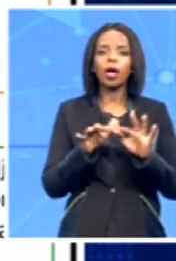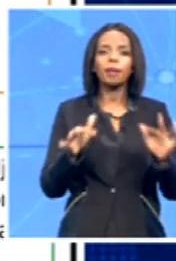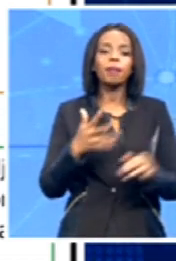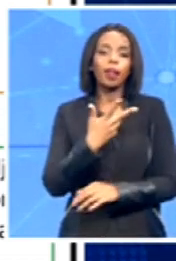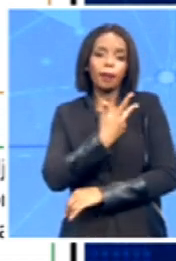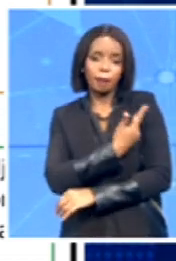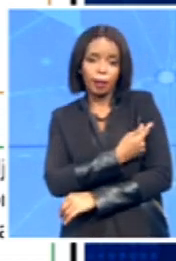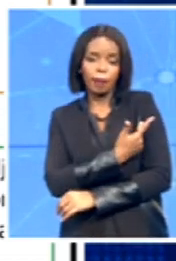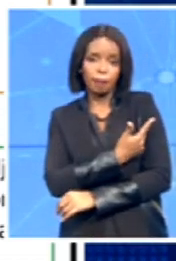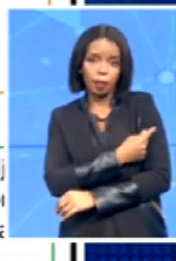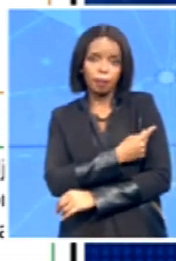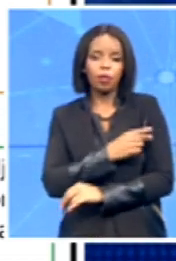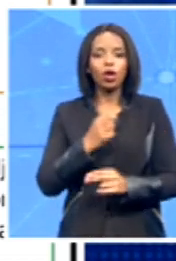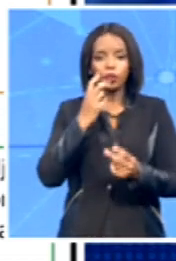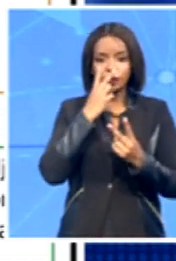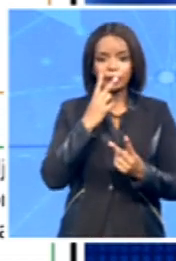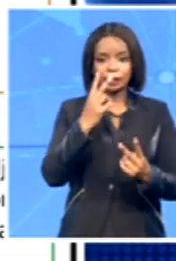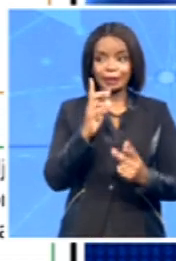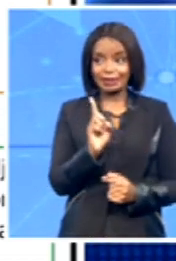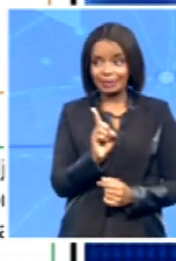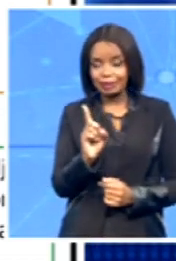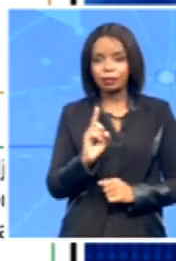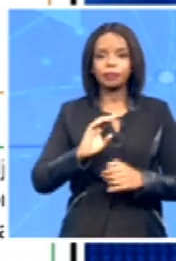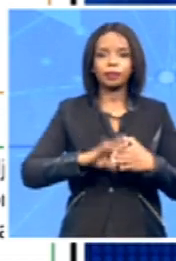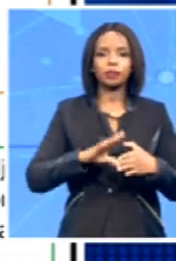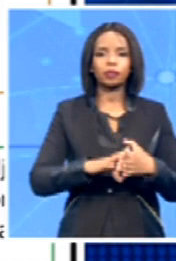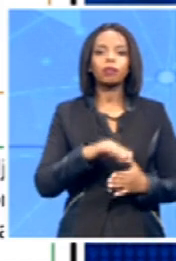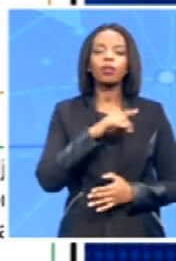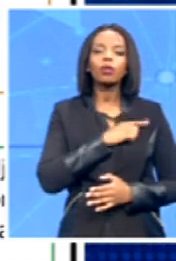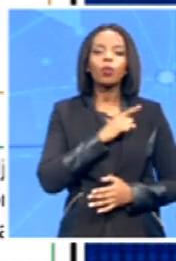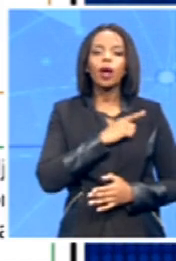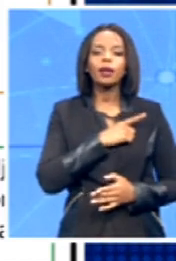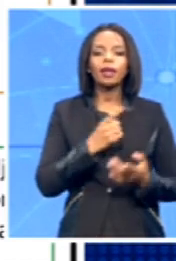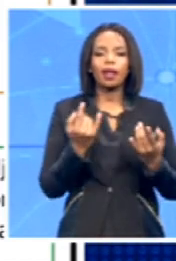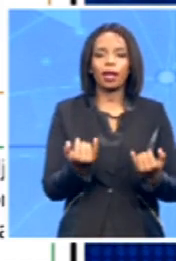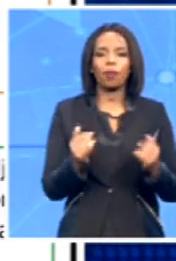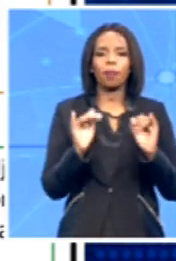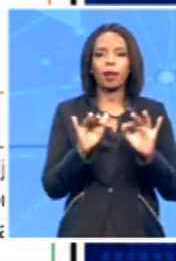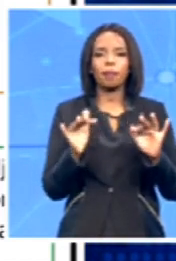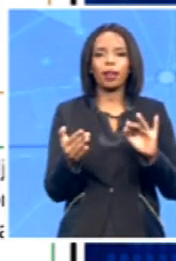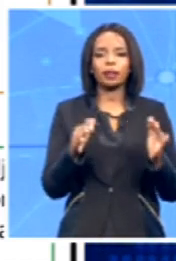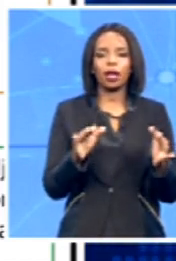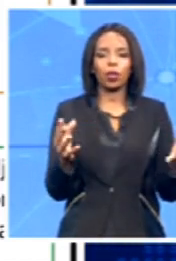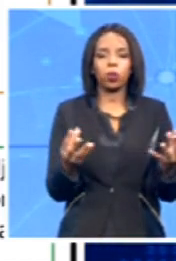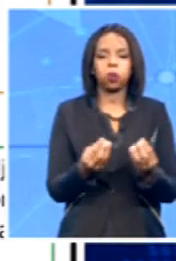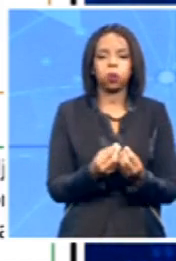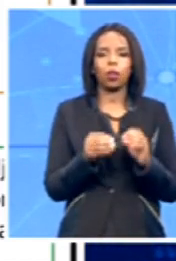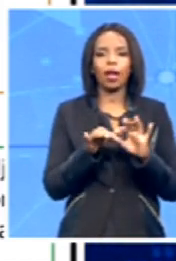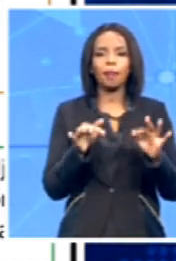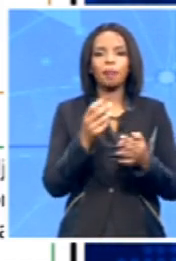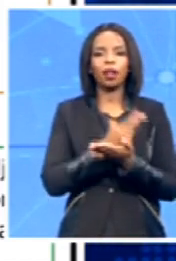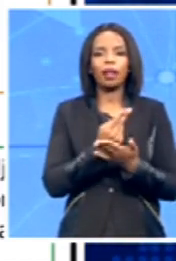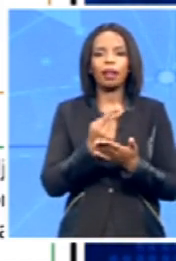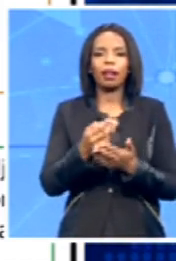big reason why we have fewer deaths and we have fewer admissions. So this reduction then suggests to us